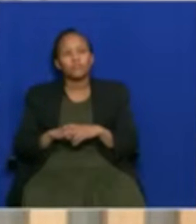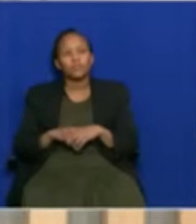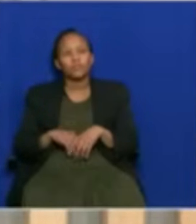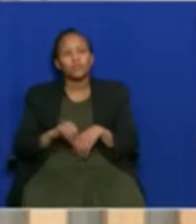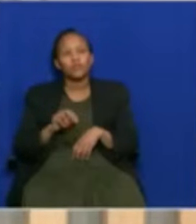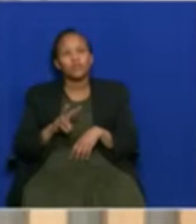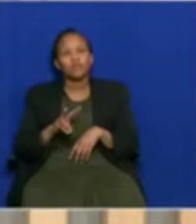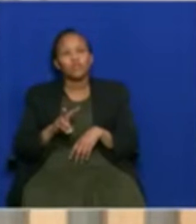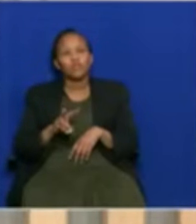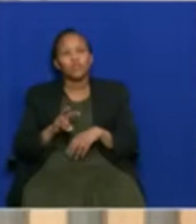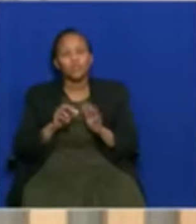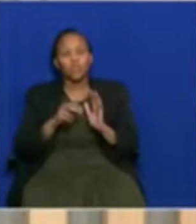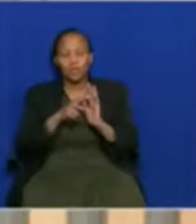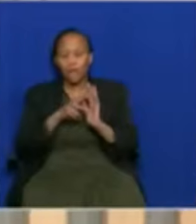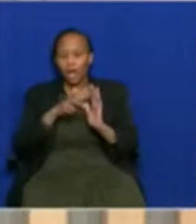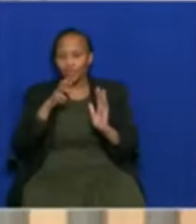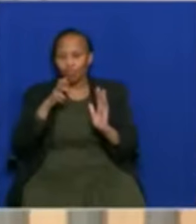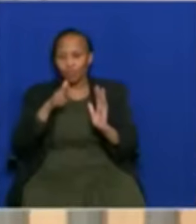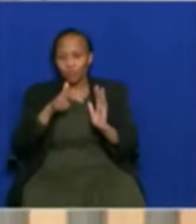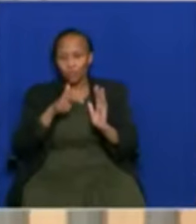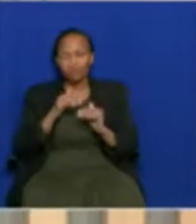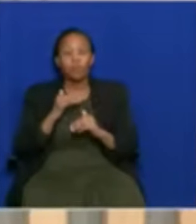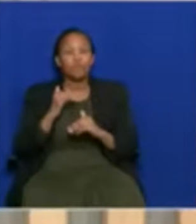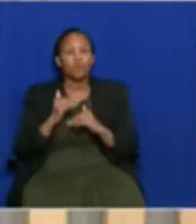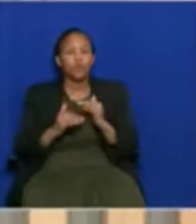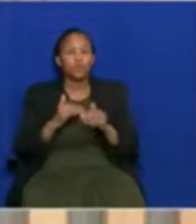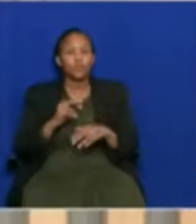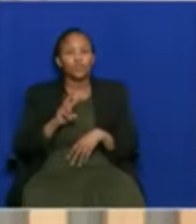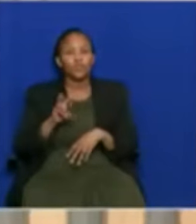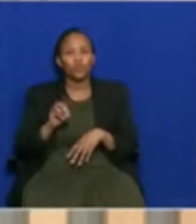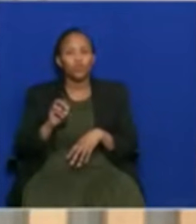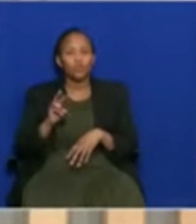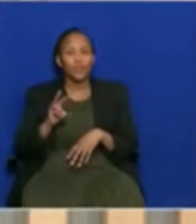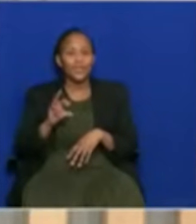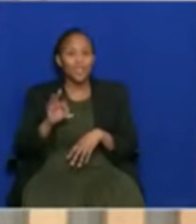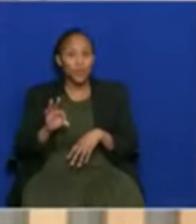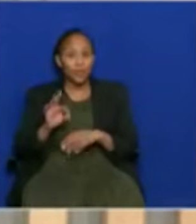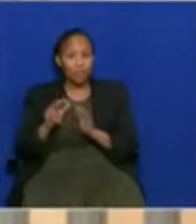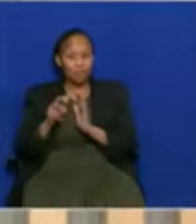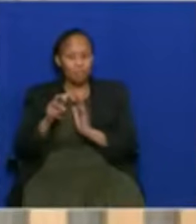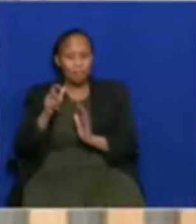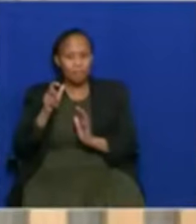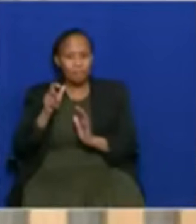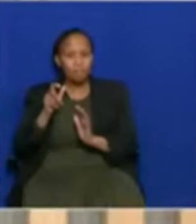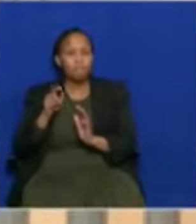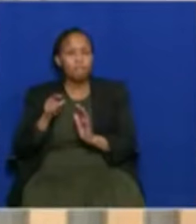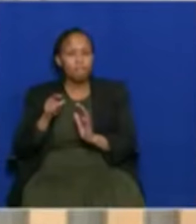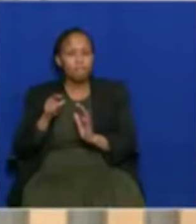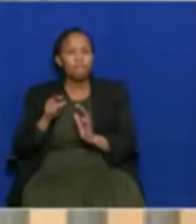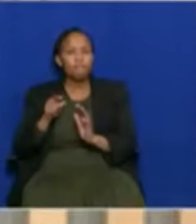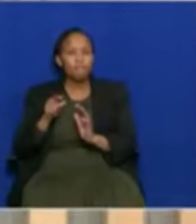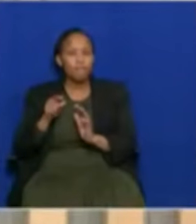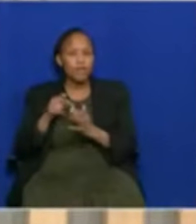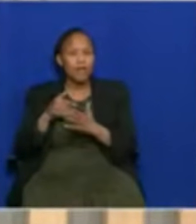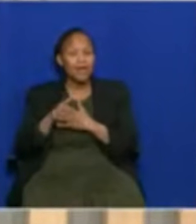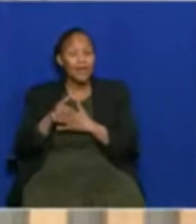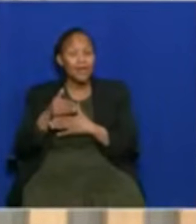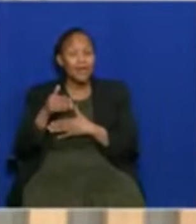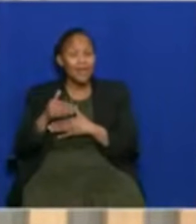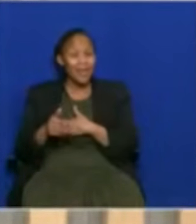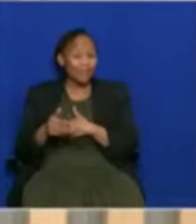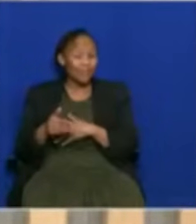2023 process that was withdrawn after some time is your CJC